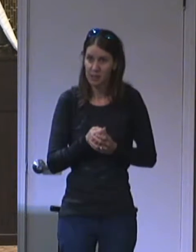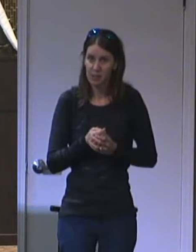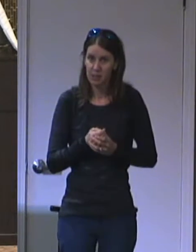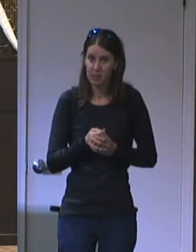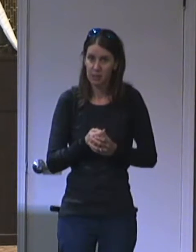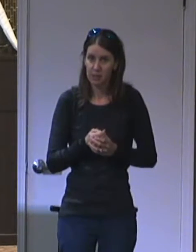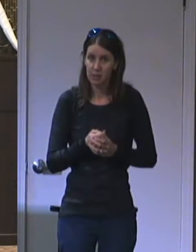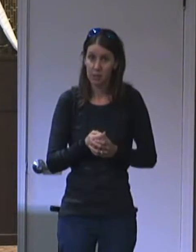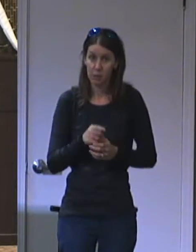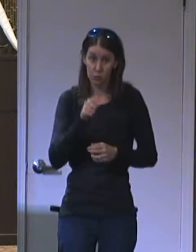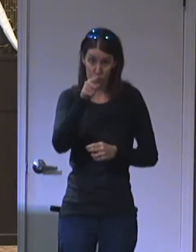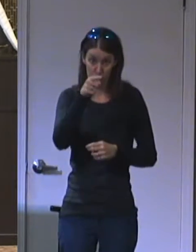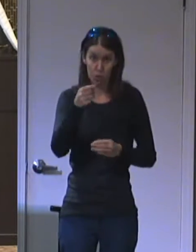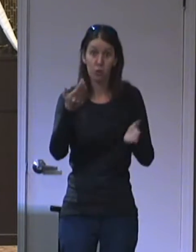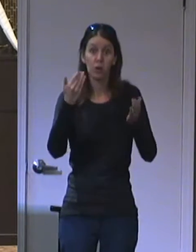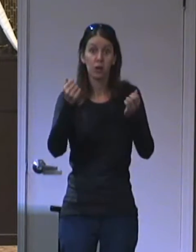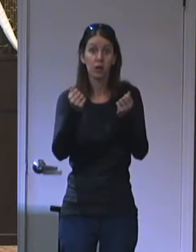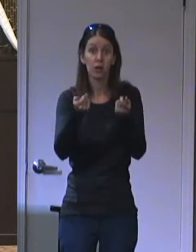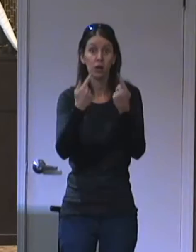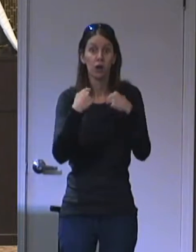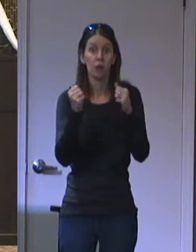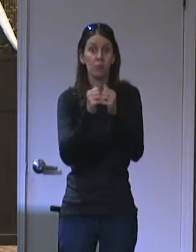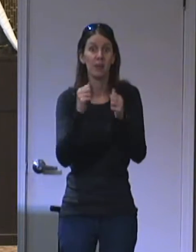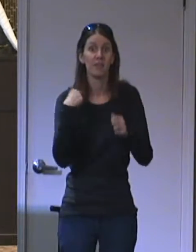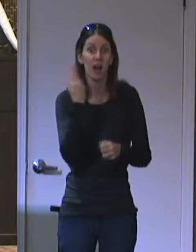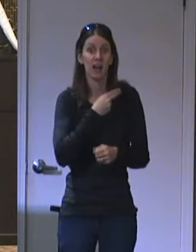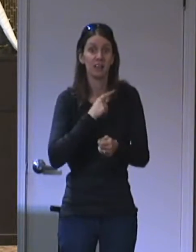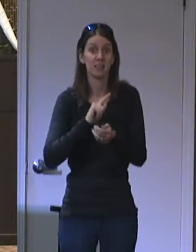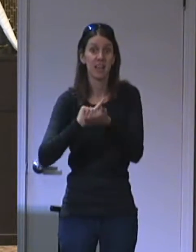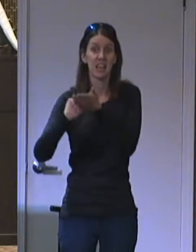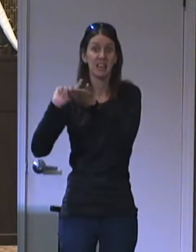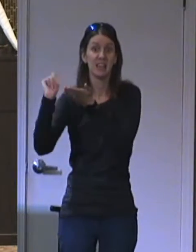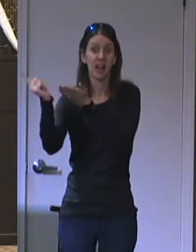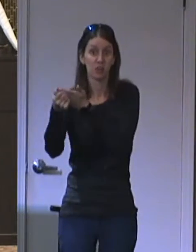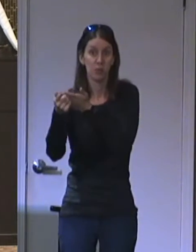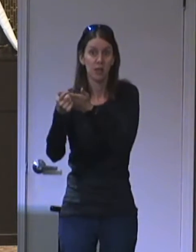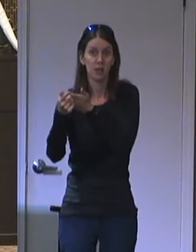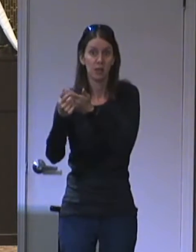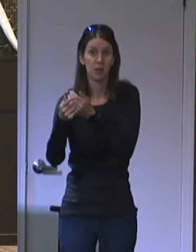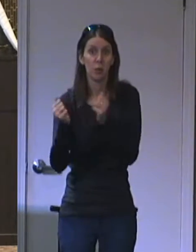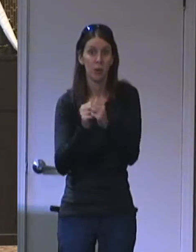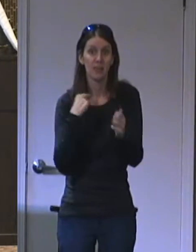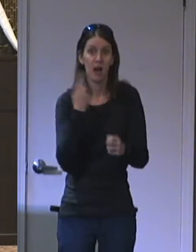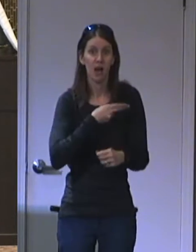Come go downtown with us next week. Stop in at one of the shelters.